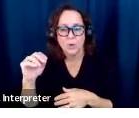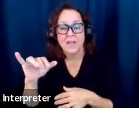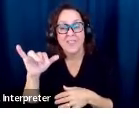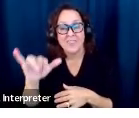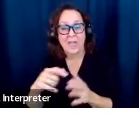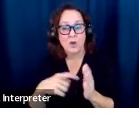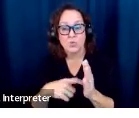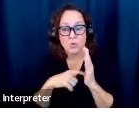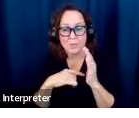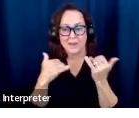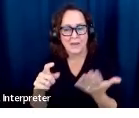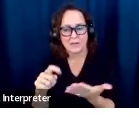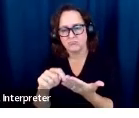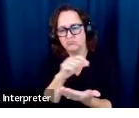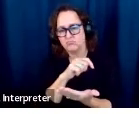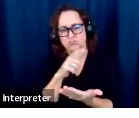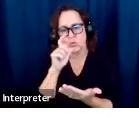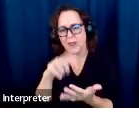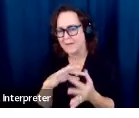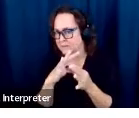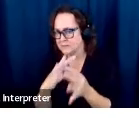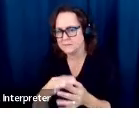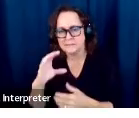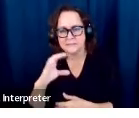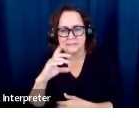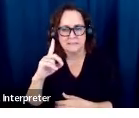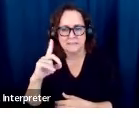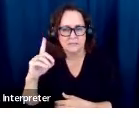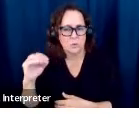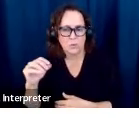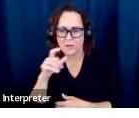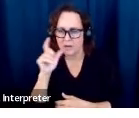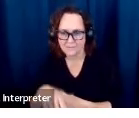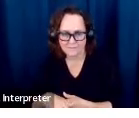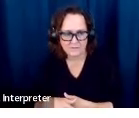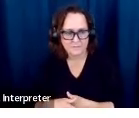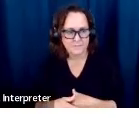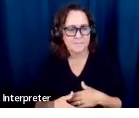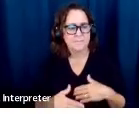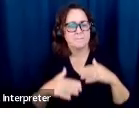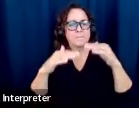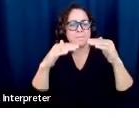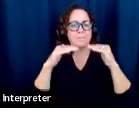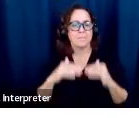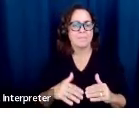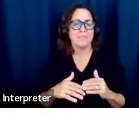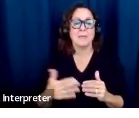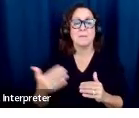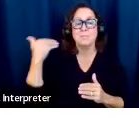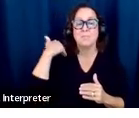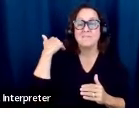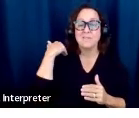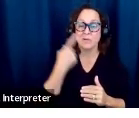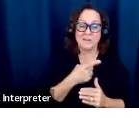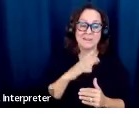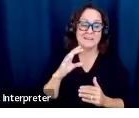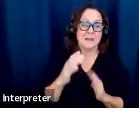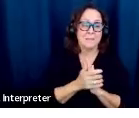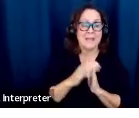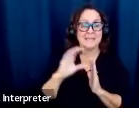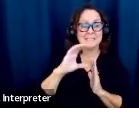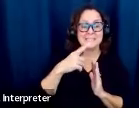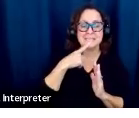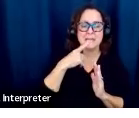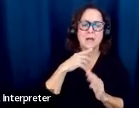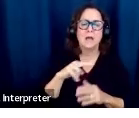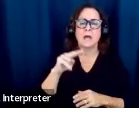These providers will no longer have to affiliate with CDDOs. And KDADS has also removed the requirement for non-medical